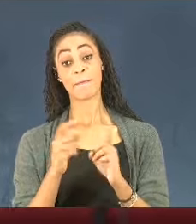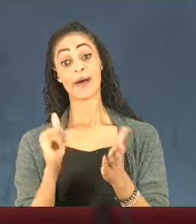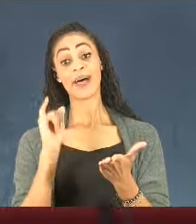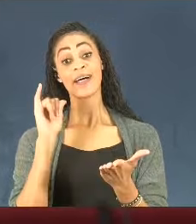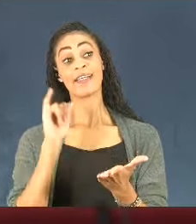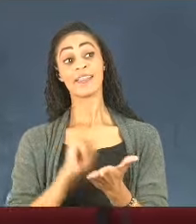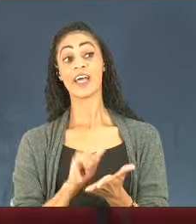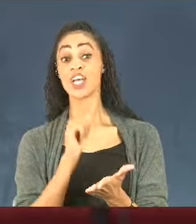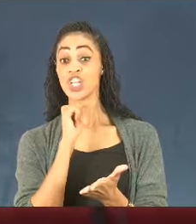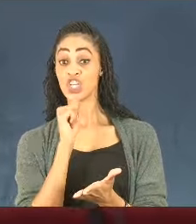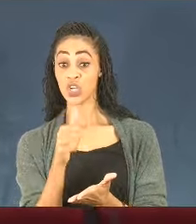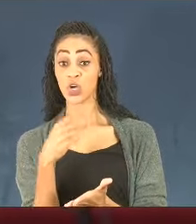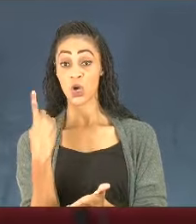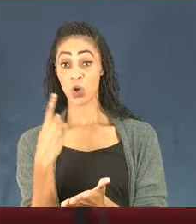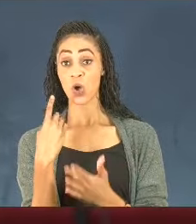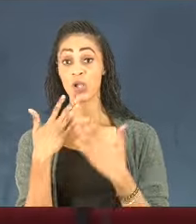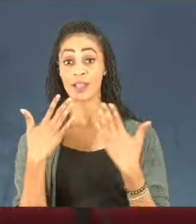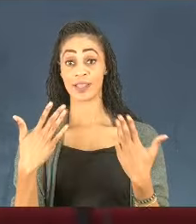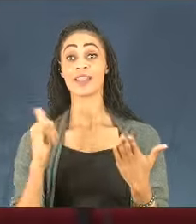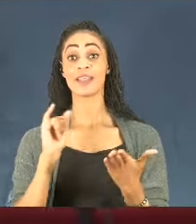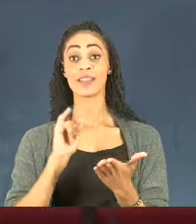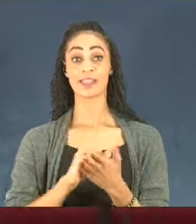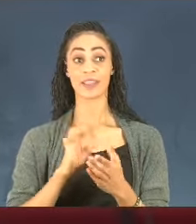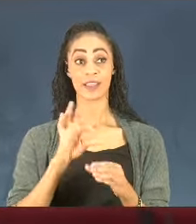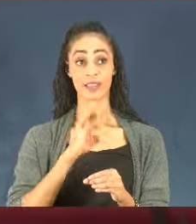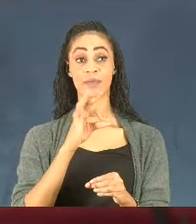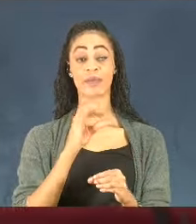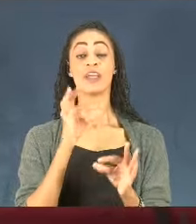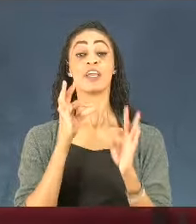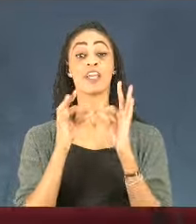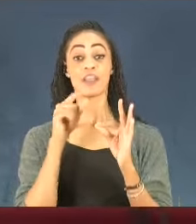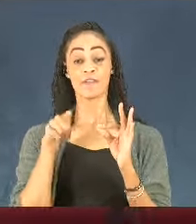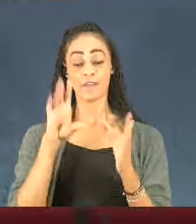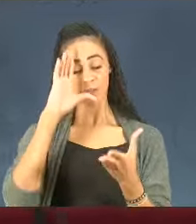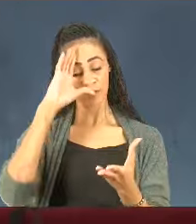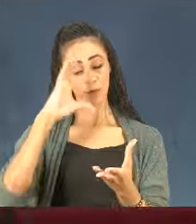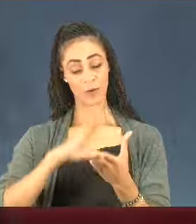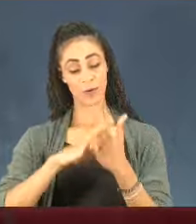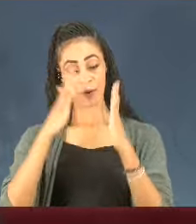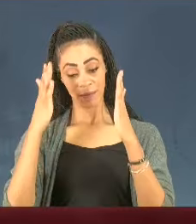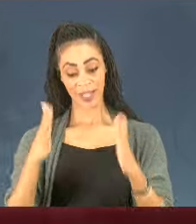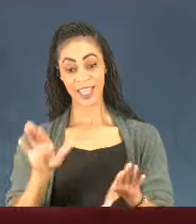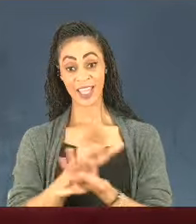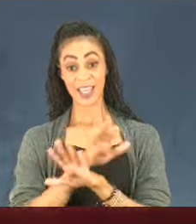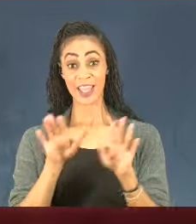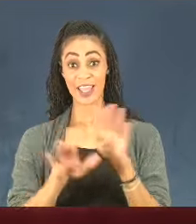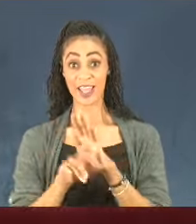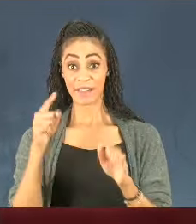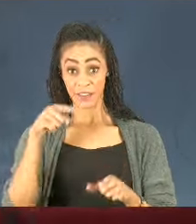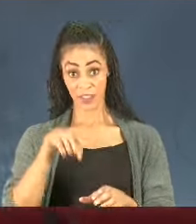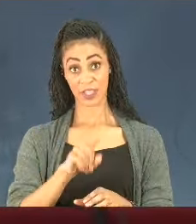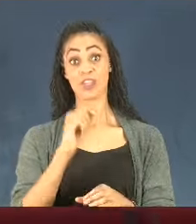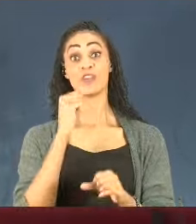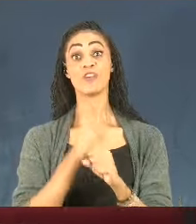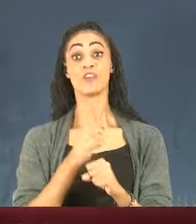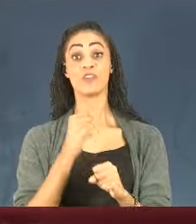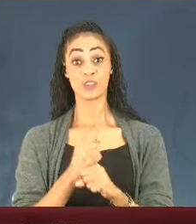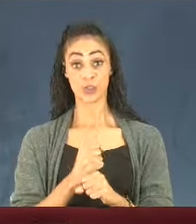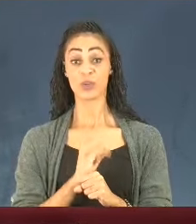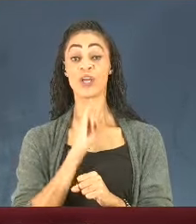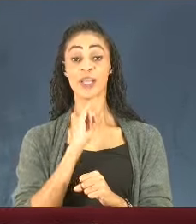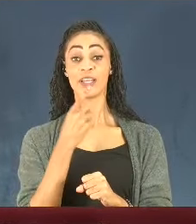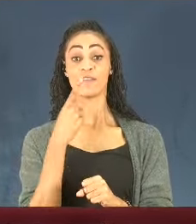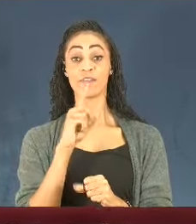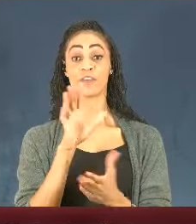only thing is spiritual. Because if you are a believer, everything you do, everything I do, is for the glory of